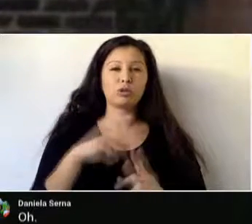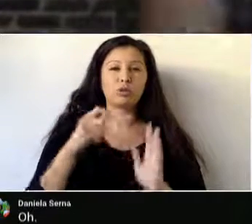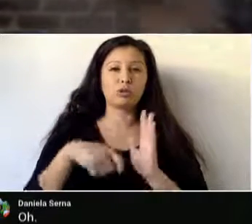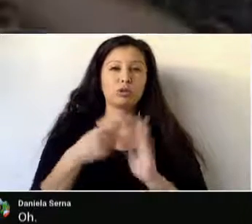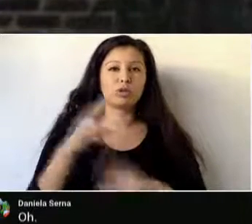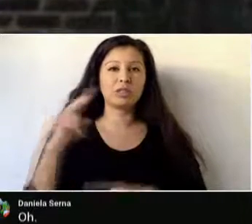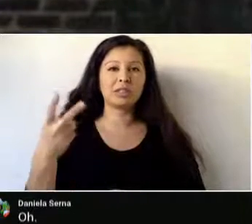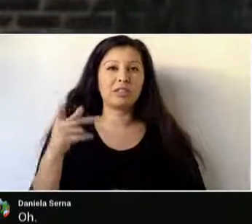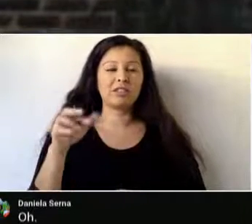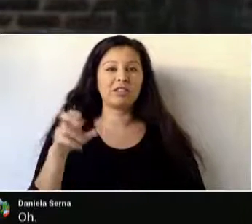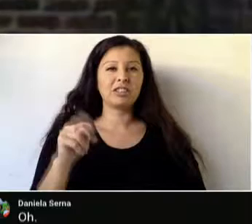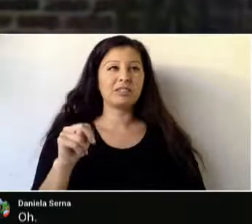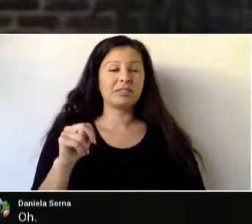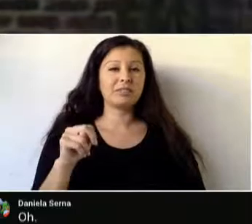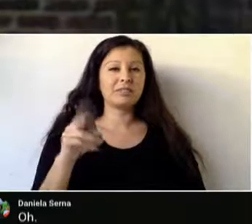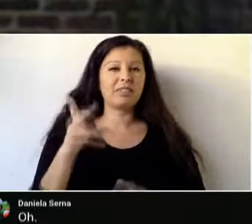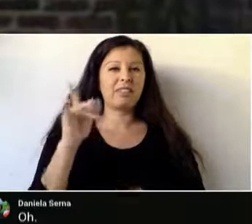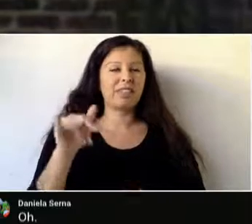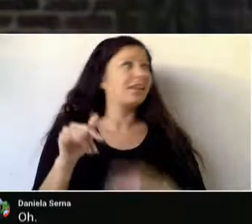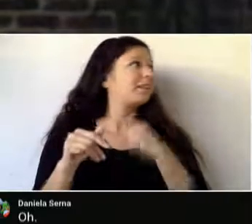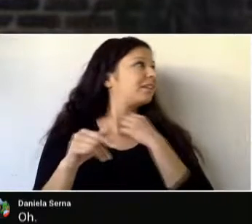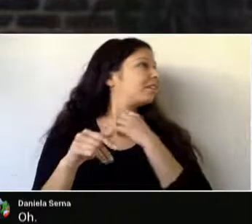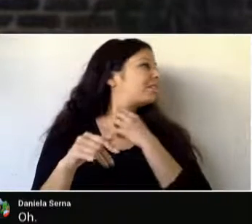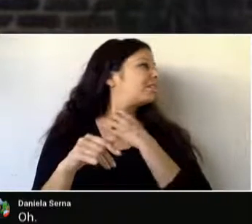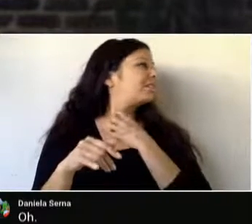the second version of it.